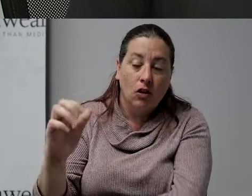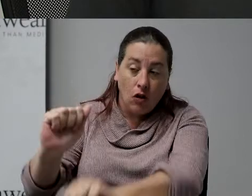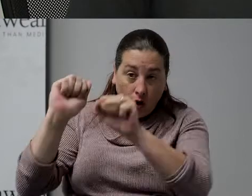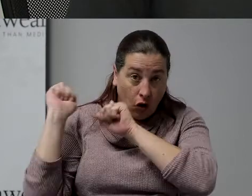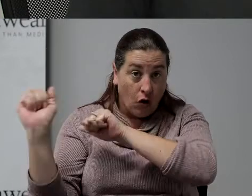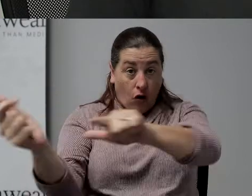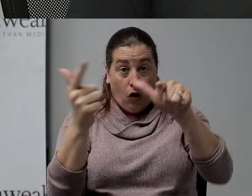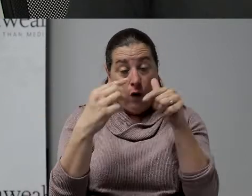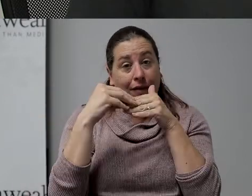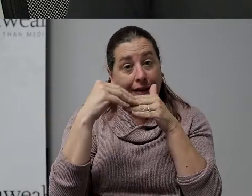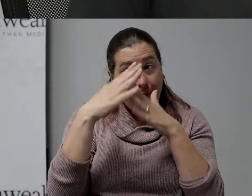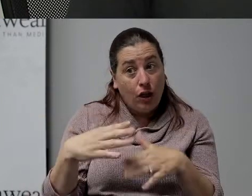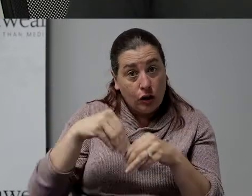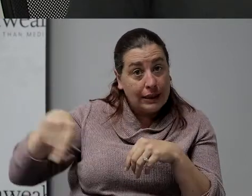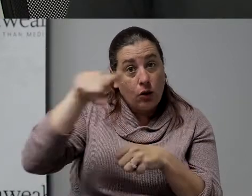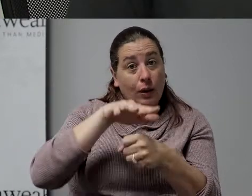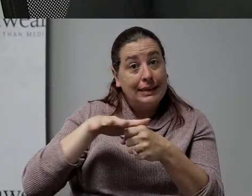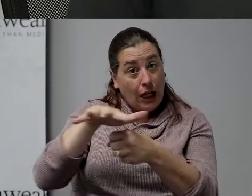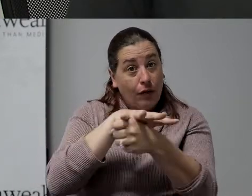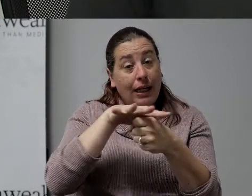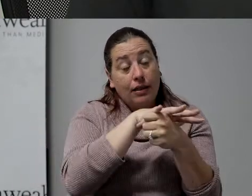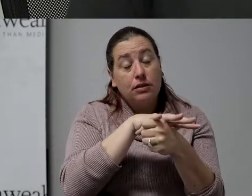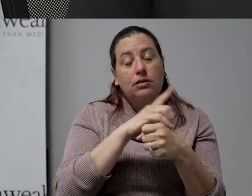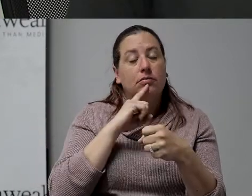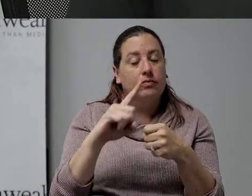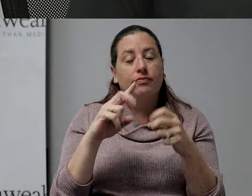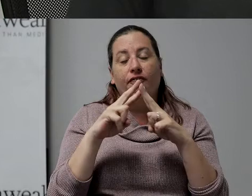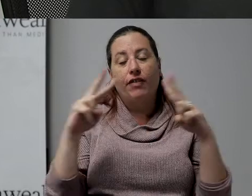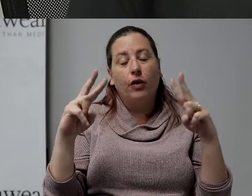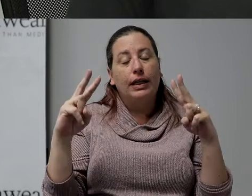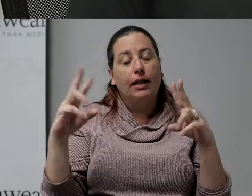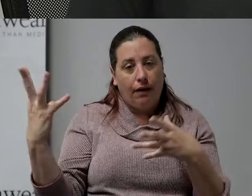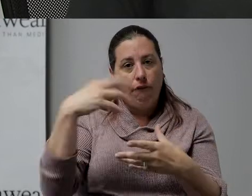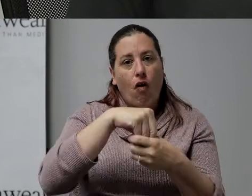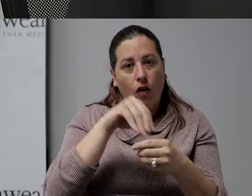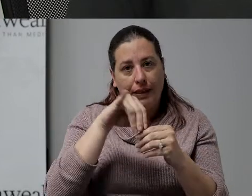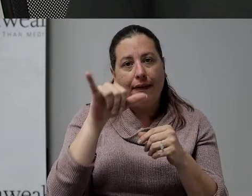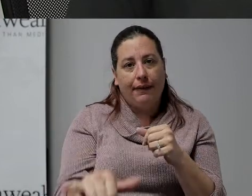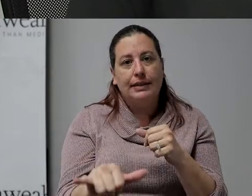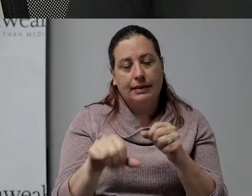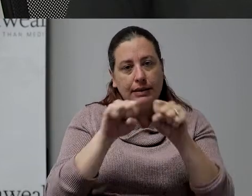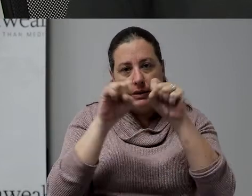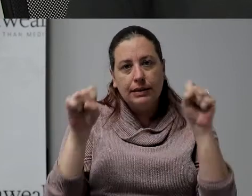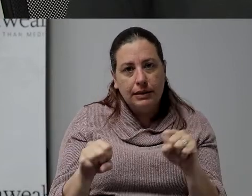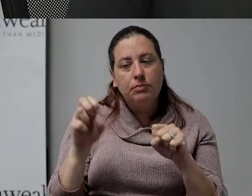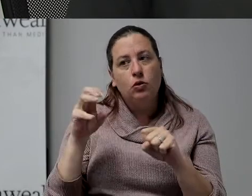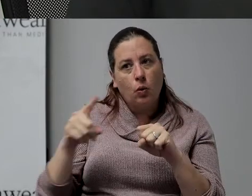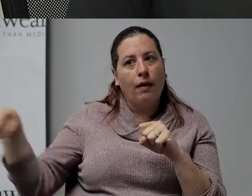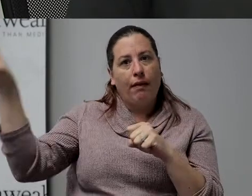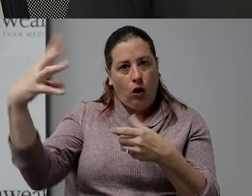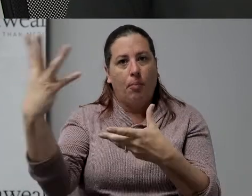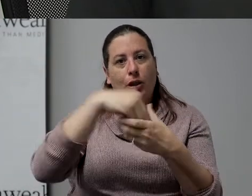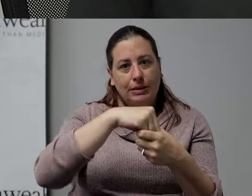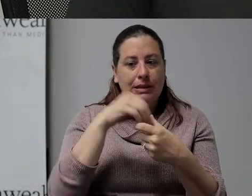leaders in those areas, they're all actively involved in this whole incident command system. And so they're participating.